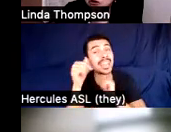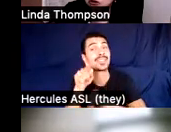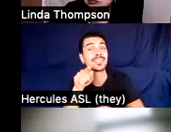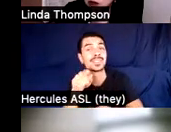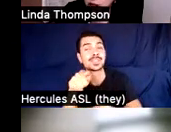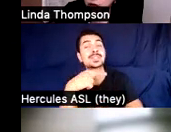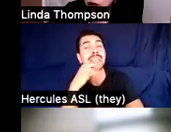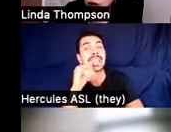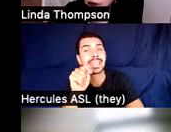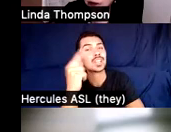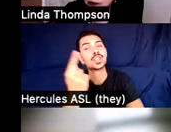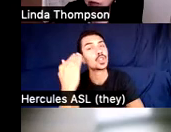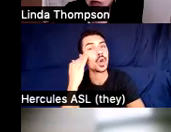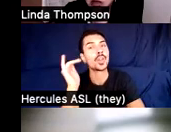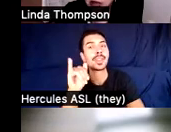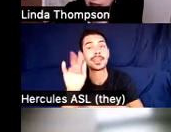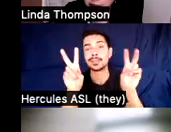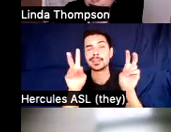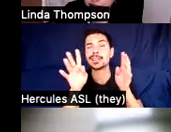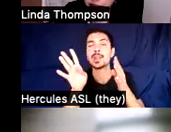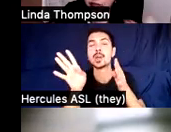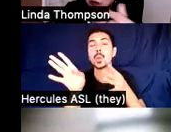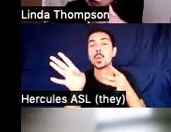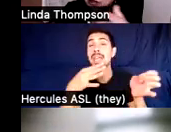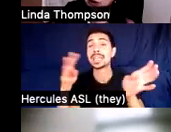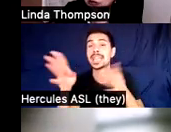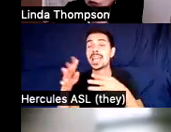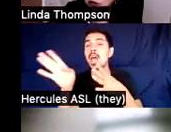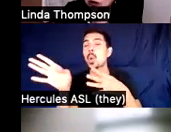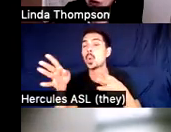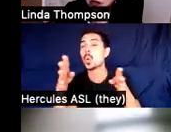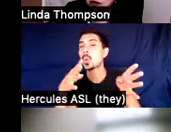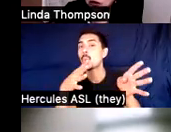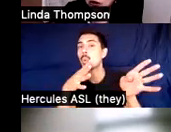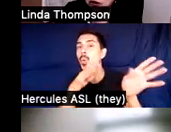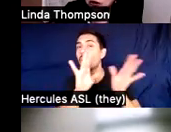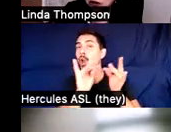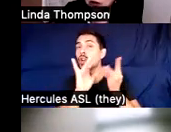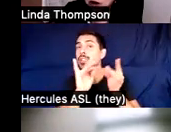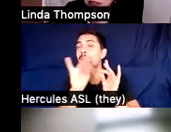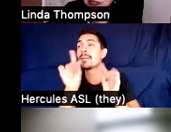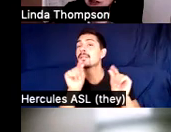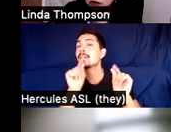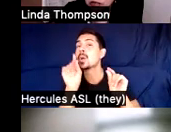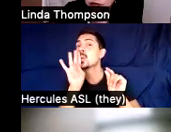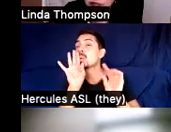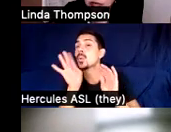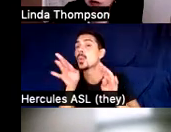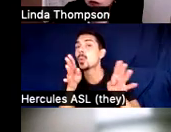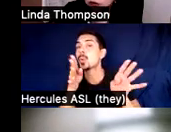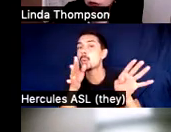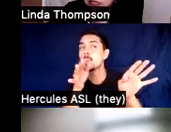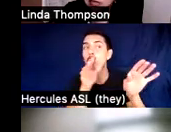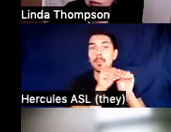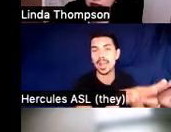your words all over. And when they're blown all over, parts of what you